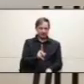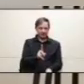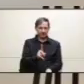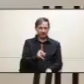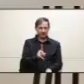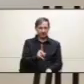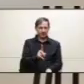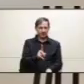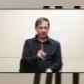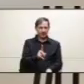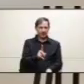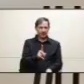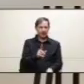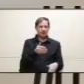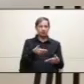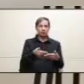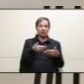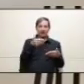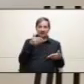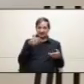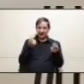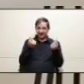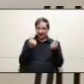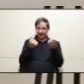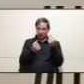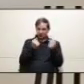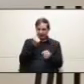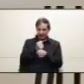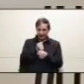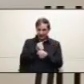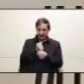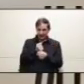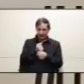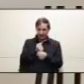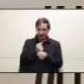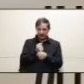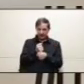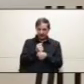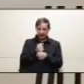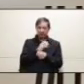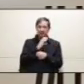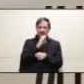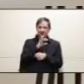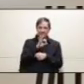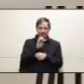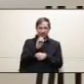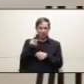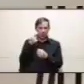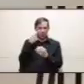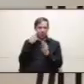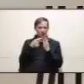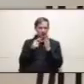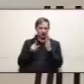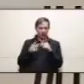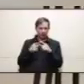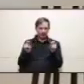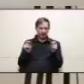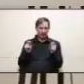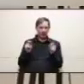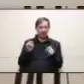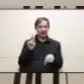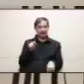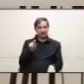you in the previous financial year, which is what CFO would have been audited already.